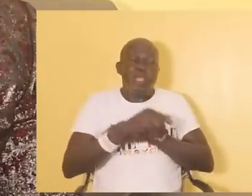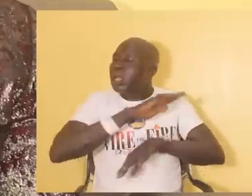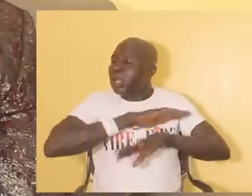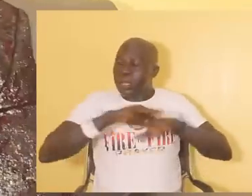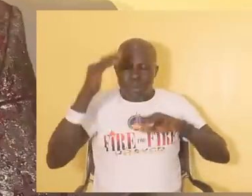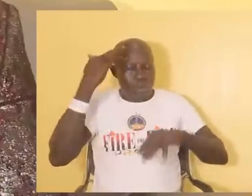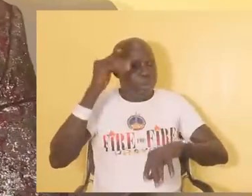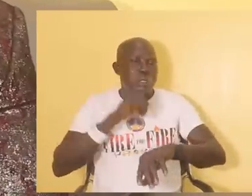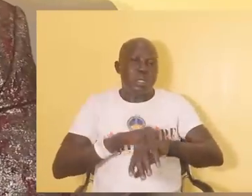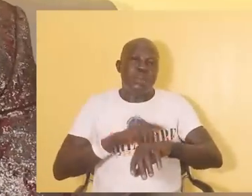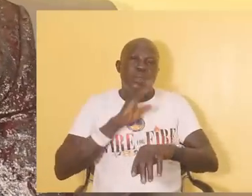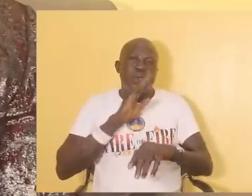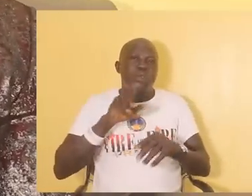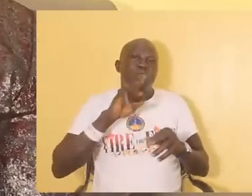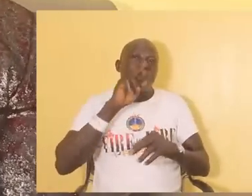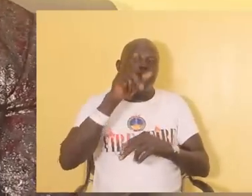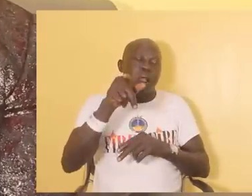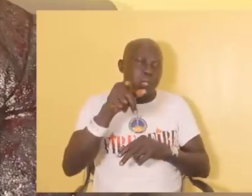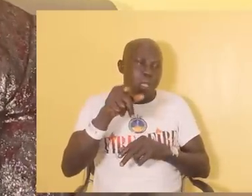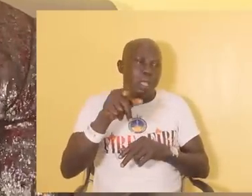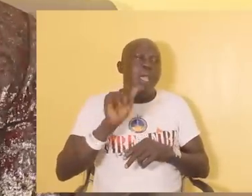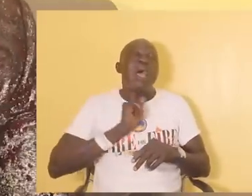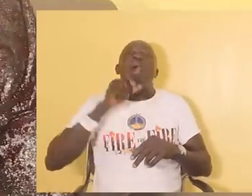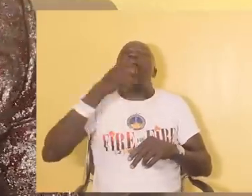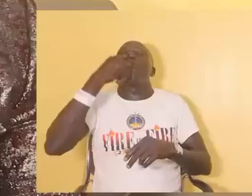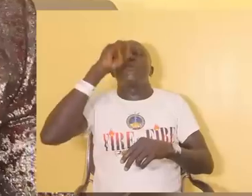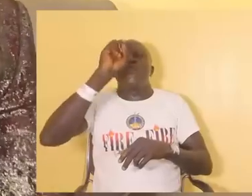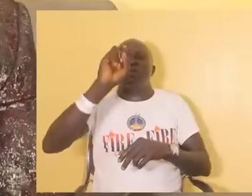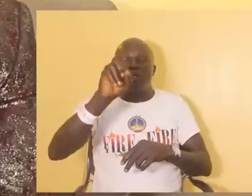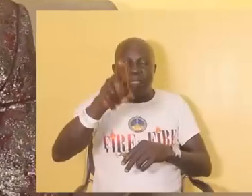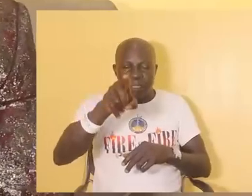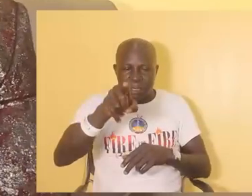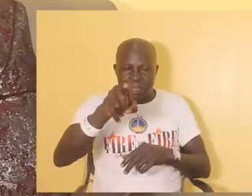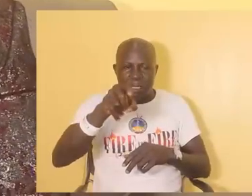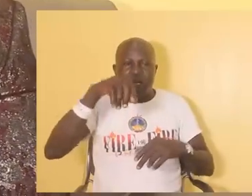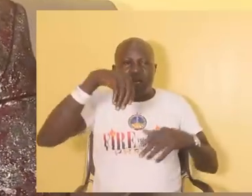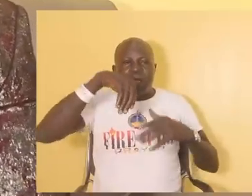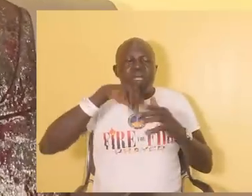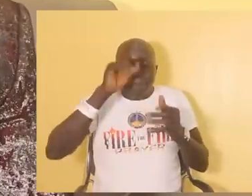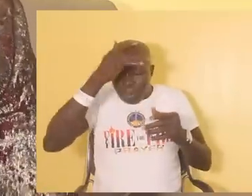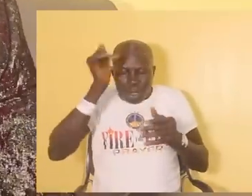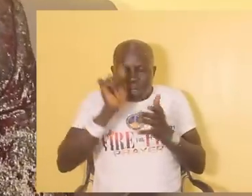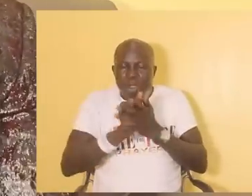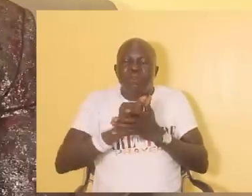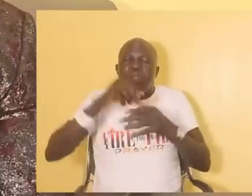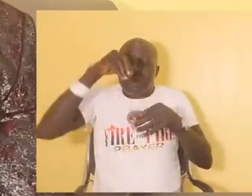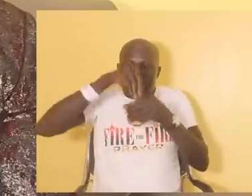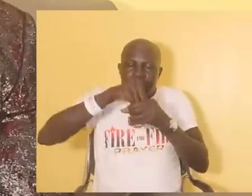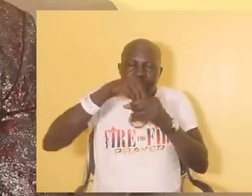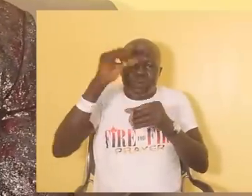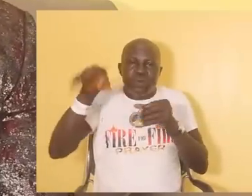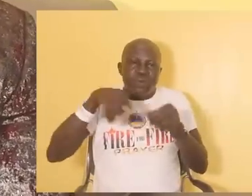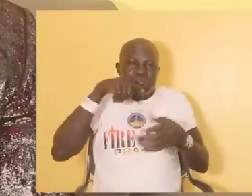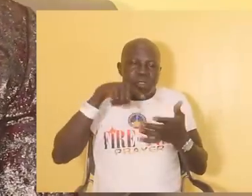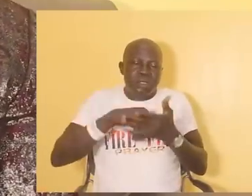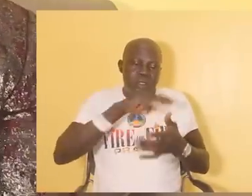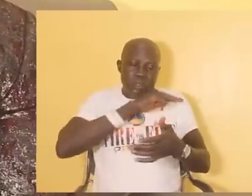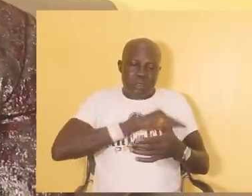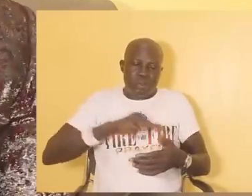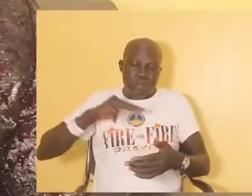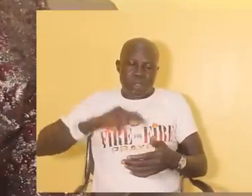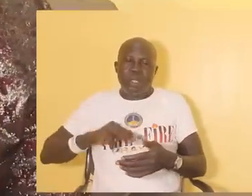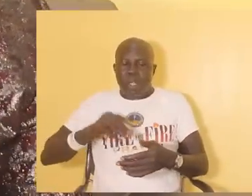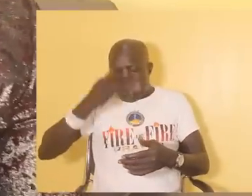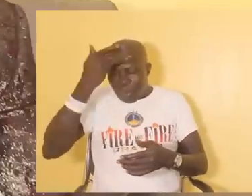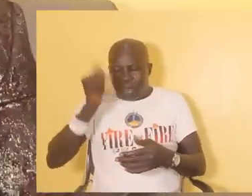to wa nbe yen. I don't know the time or how. Amo mo so asotele. I prophesy. Nitori irugbe re fun ise ran. Because of your seed for this ministry. Nitori irugbe